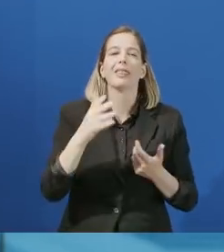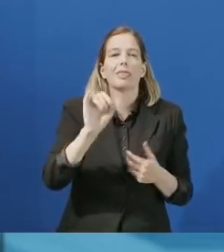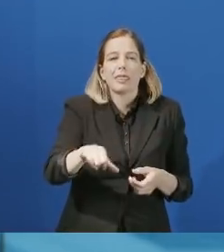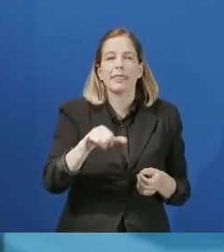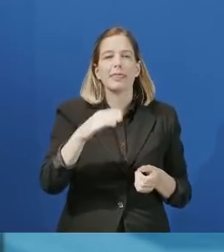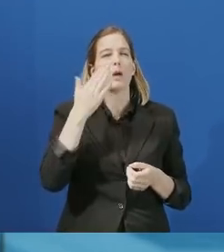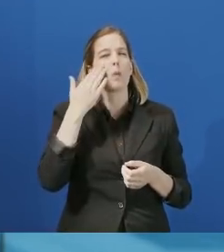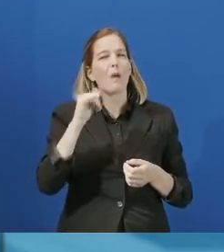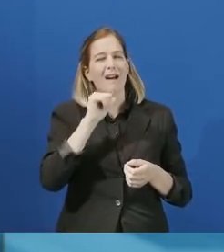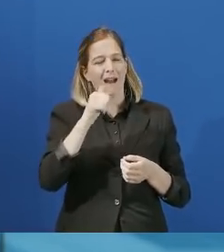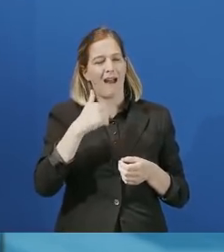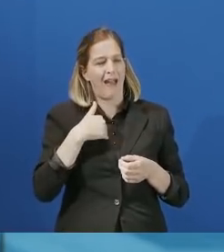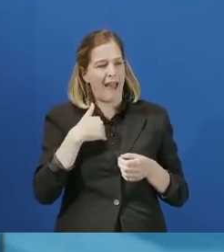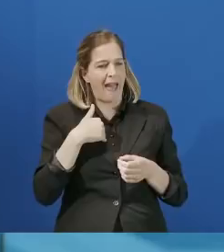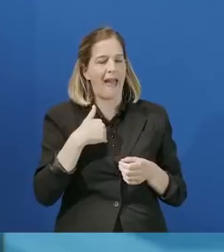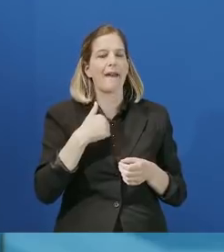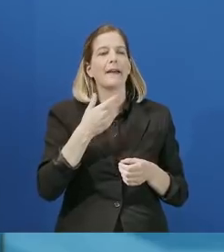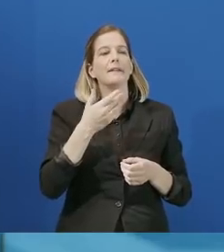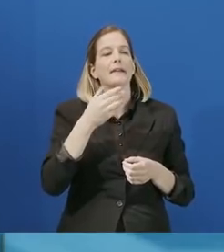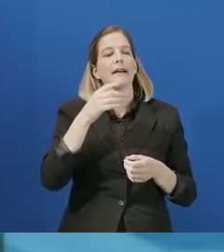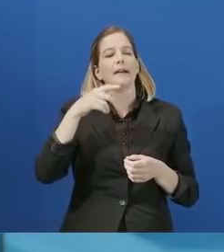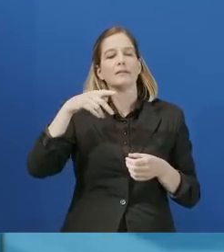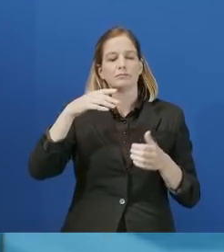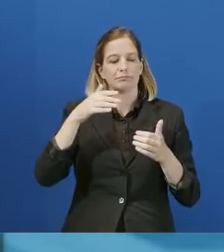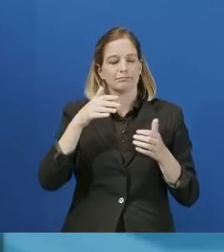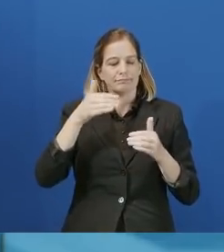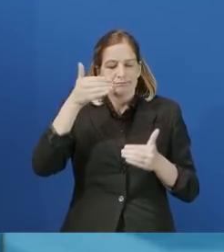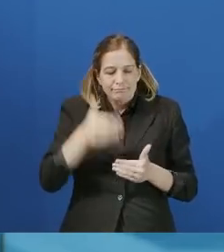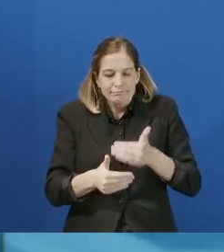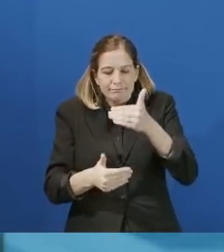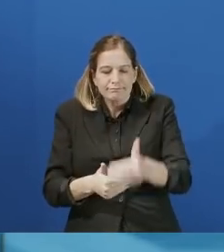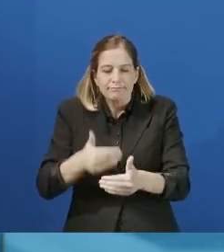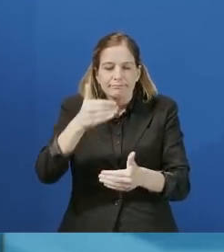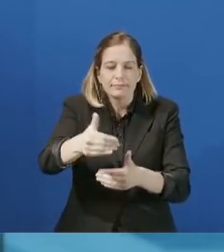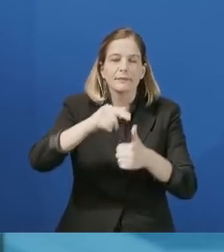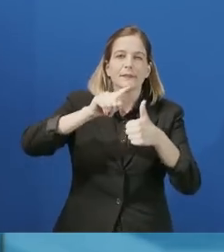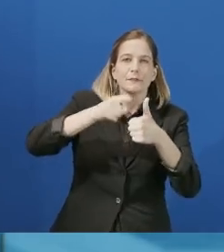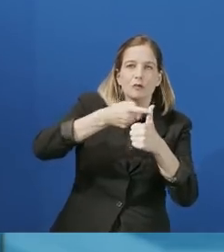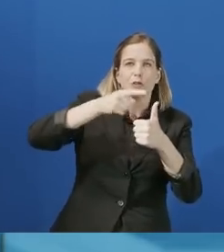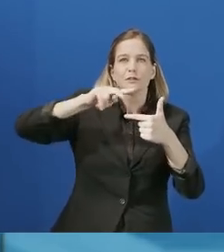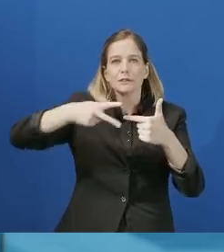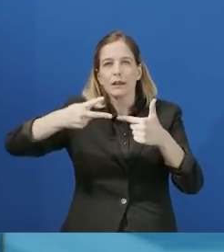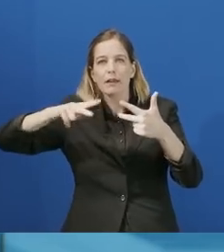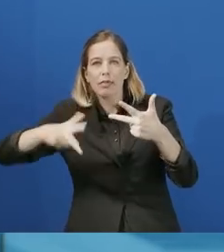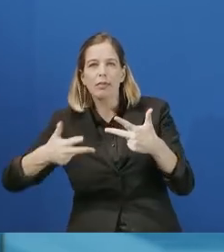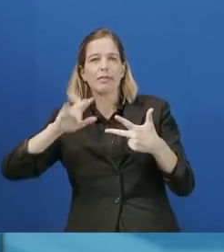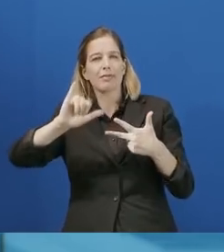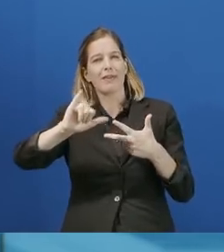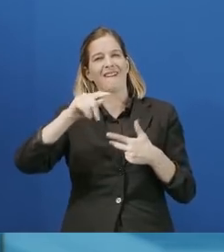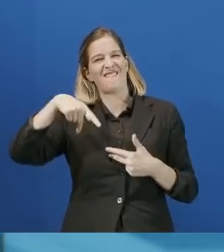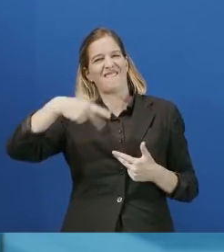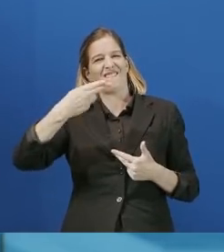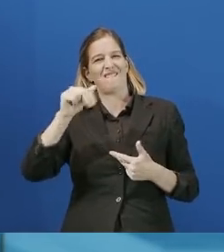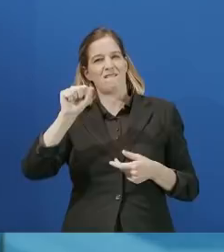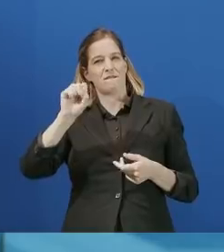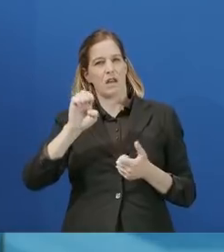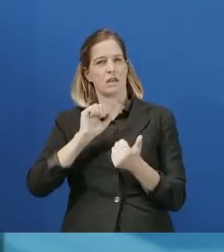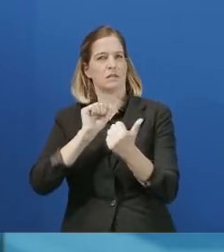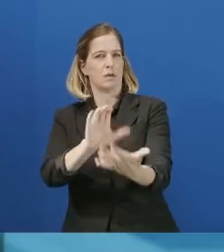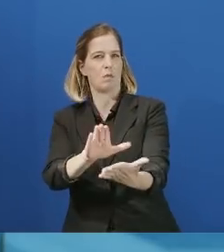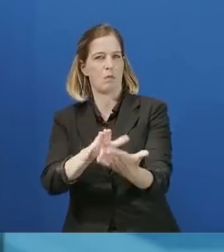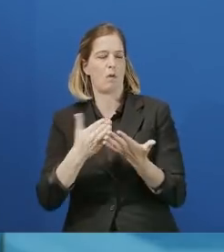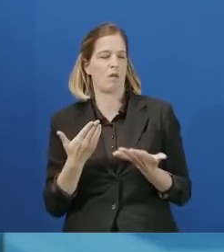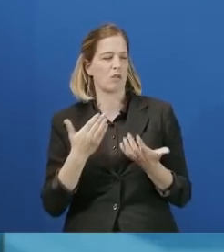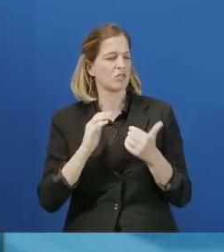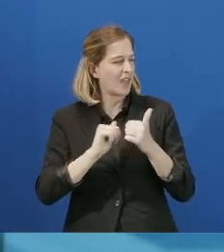what businesses are going to fall where, so they have an idea? And how come you're the one deciding what business